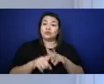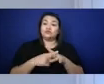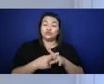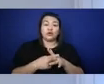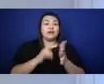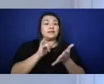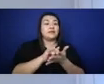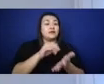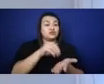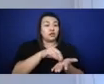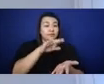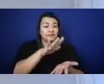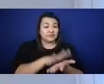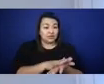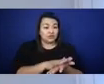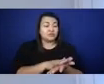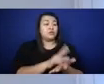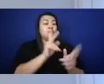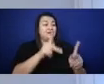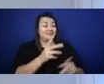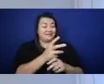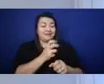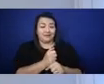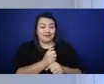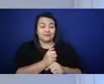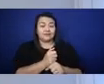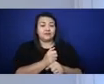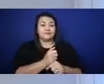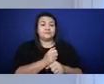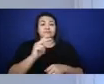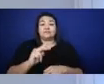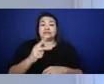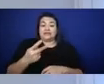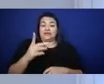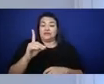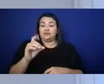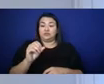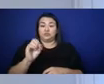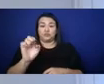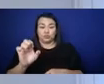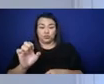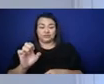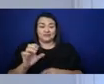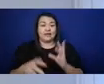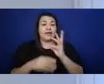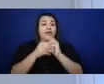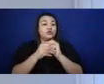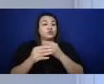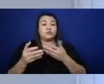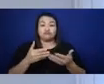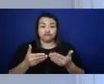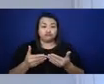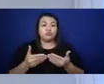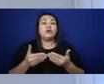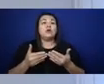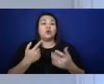city locations or some of the private clinics, that particular vaccine is assigned to that one